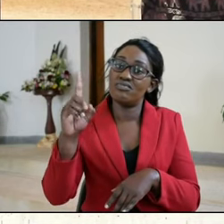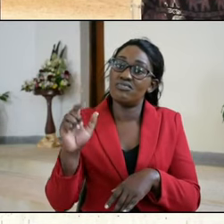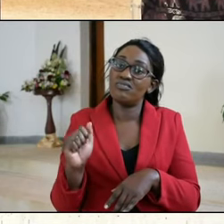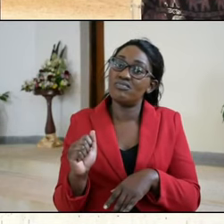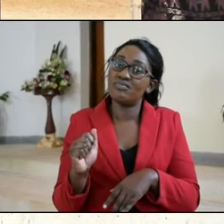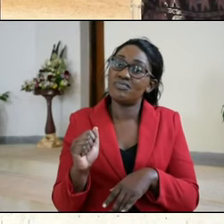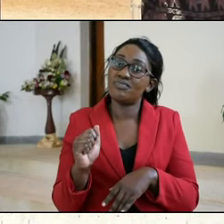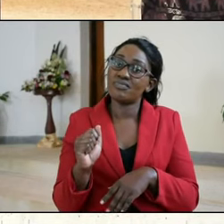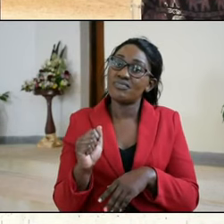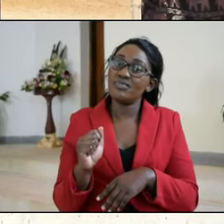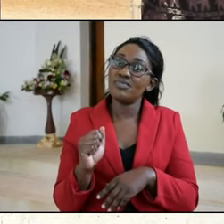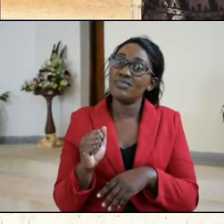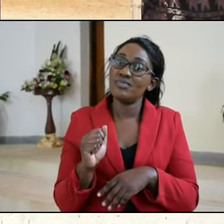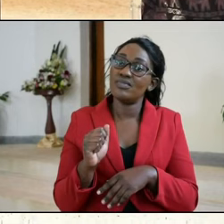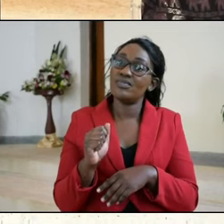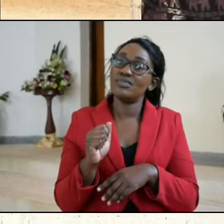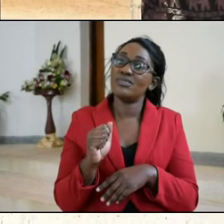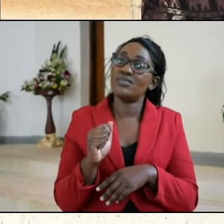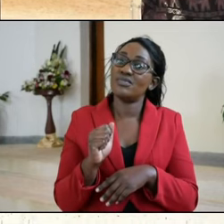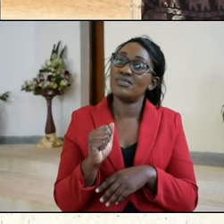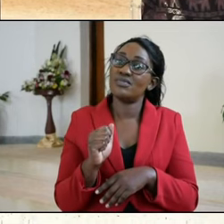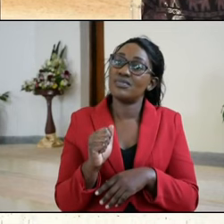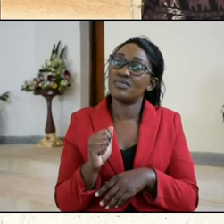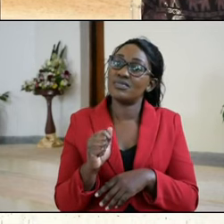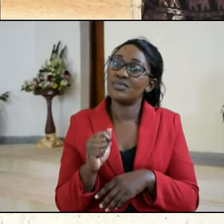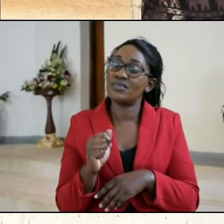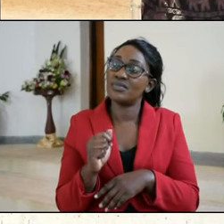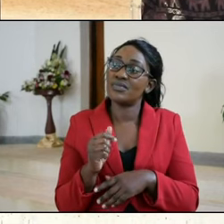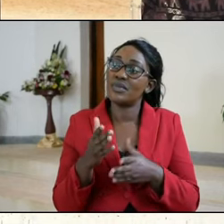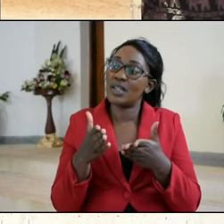age, with all our advanced knowledge,